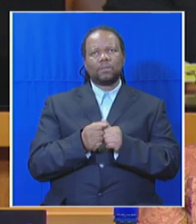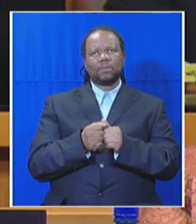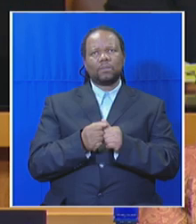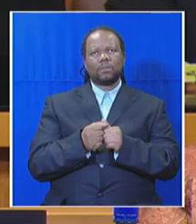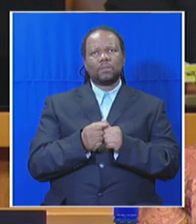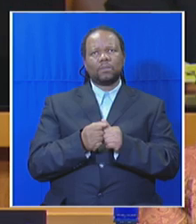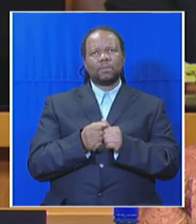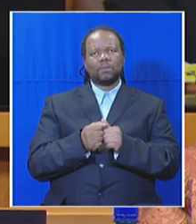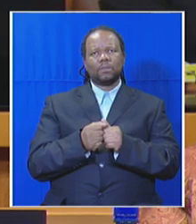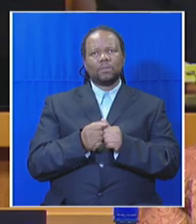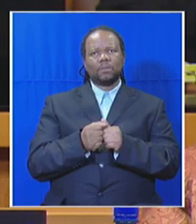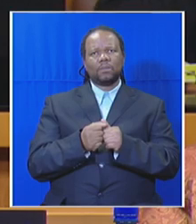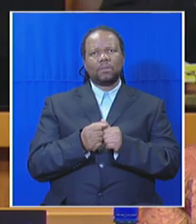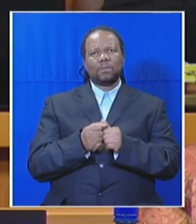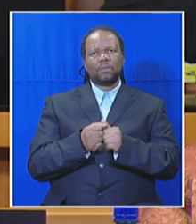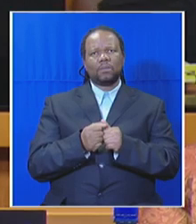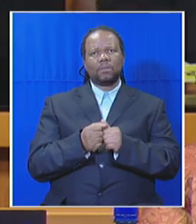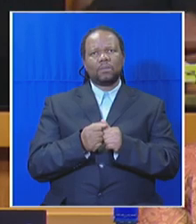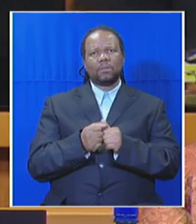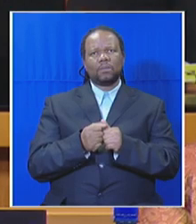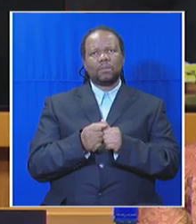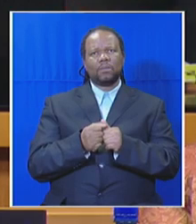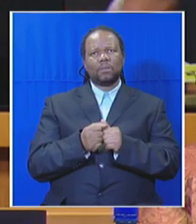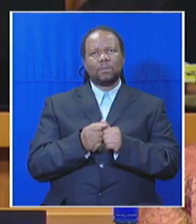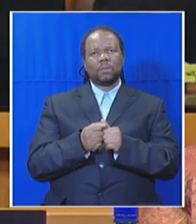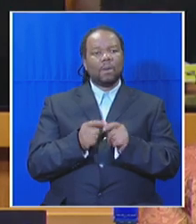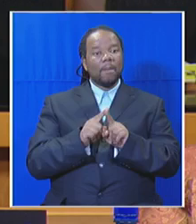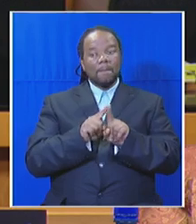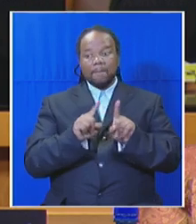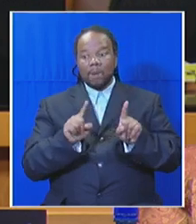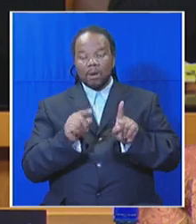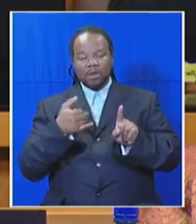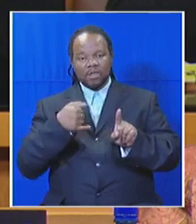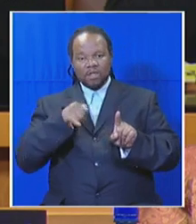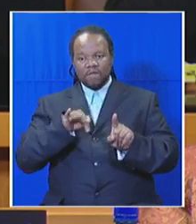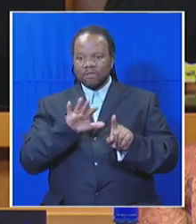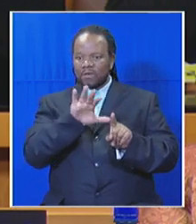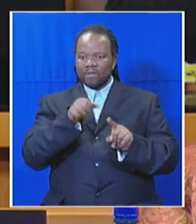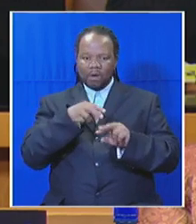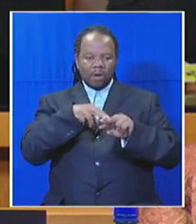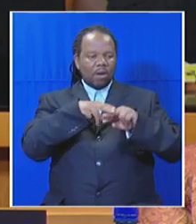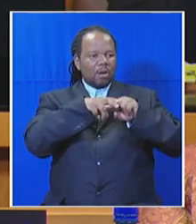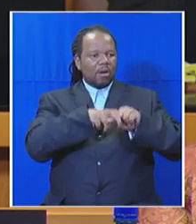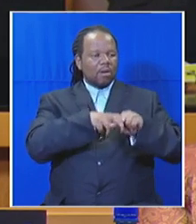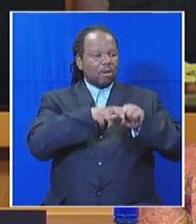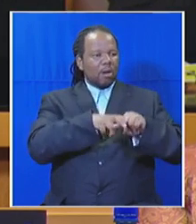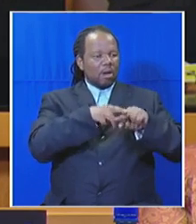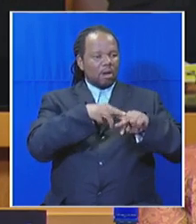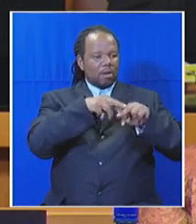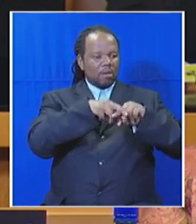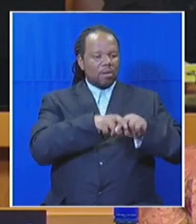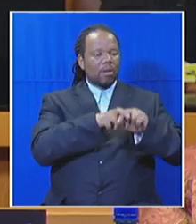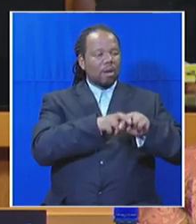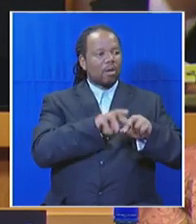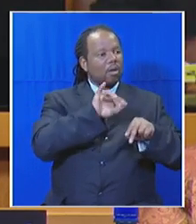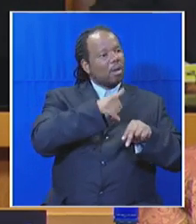we think that over-reliance on foreign direct investments deny us an opportunity to focus on